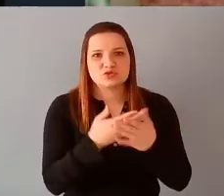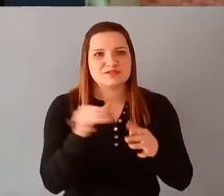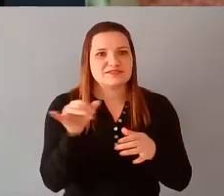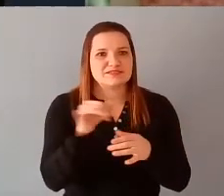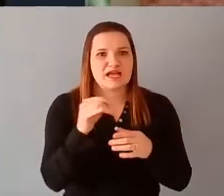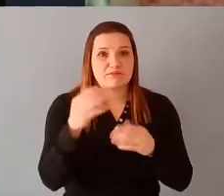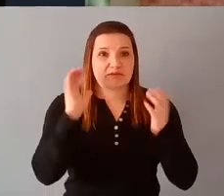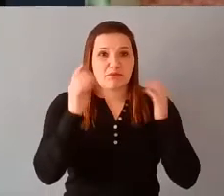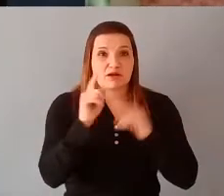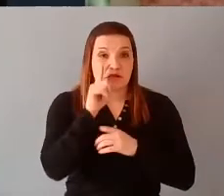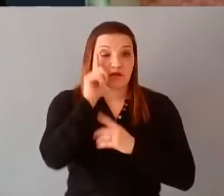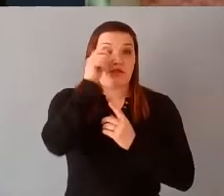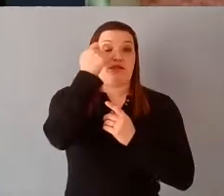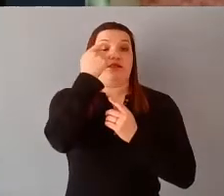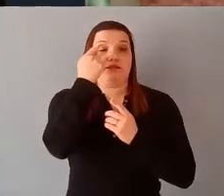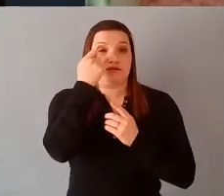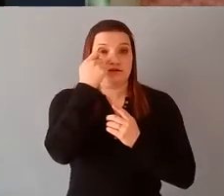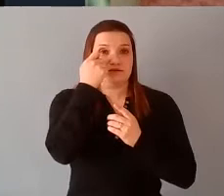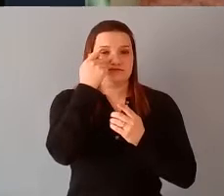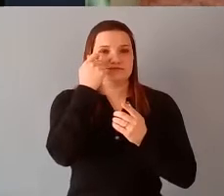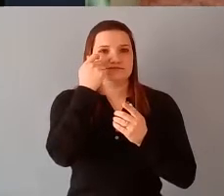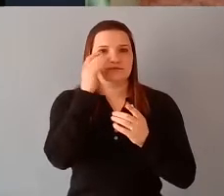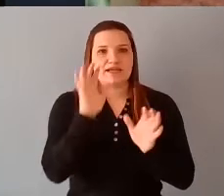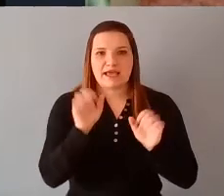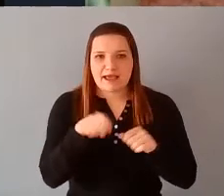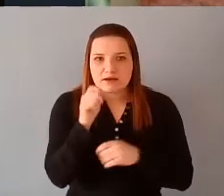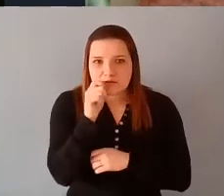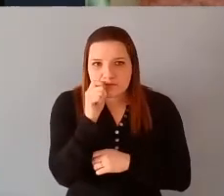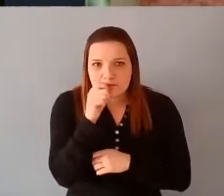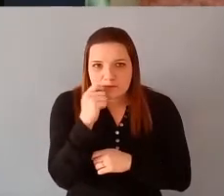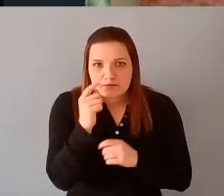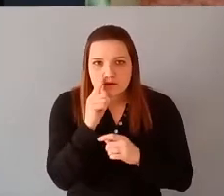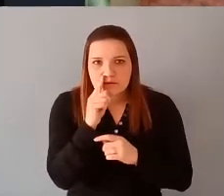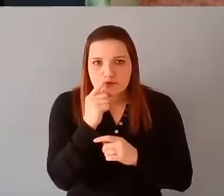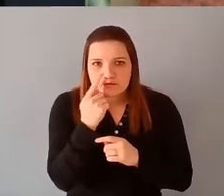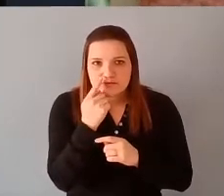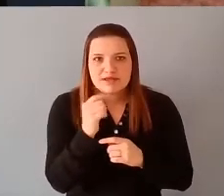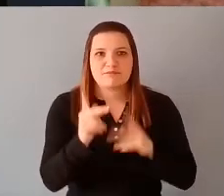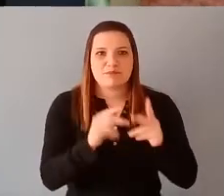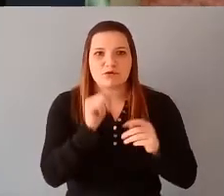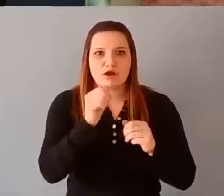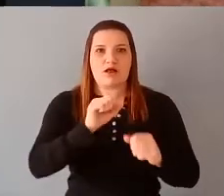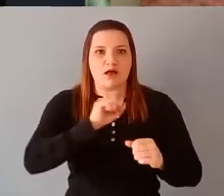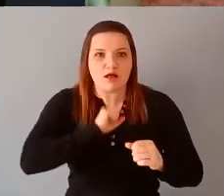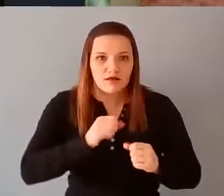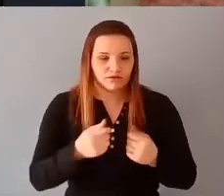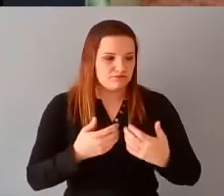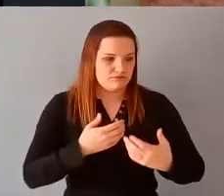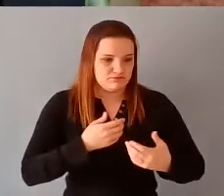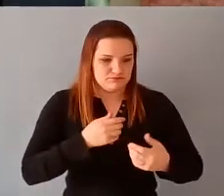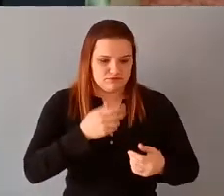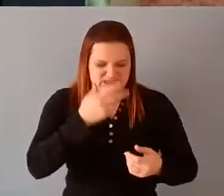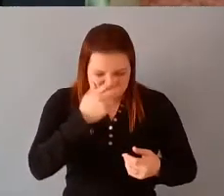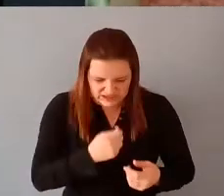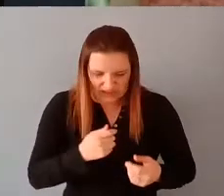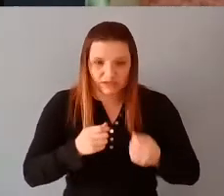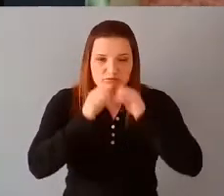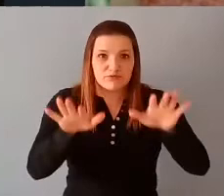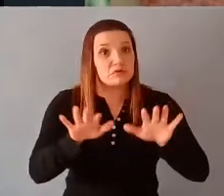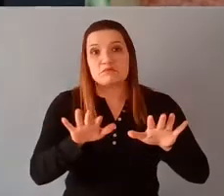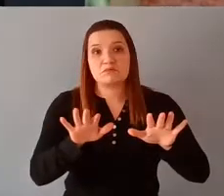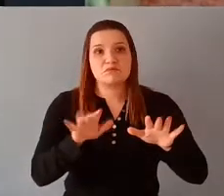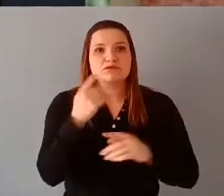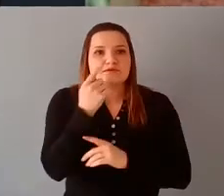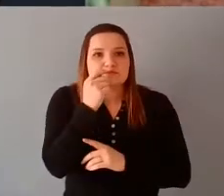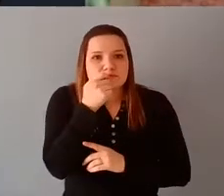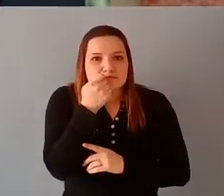the virus. So that makes it's no longer then aerosolizing. So we can test every patient that comes into the ED. We